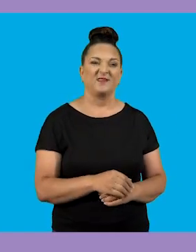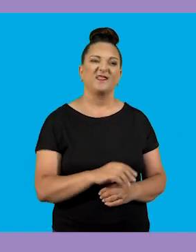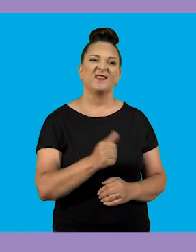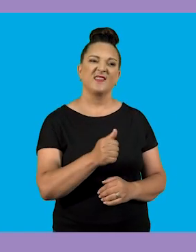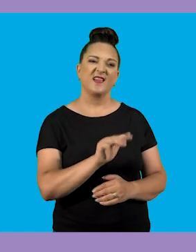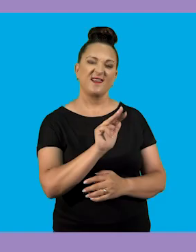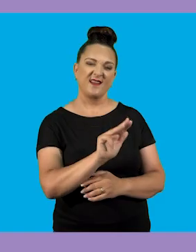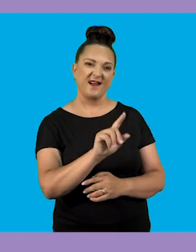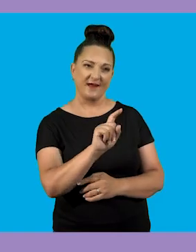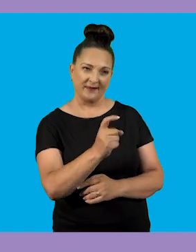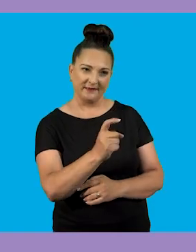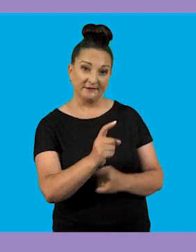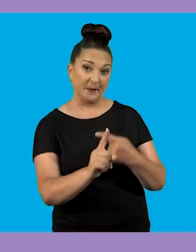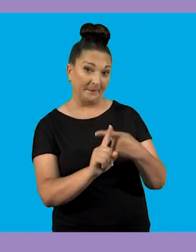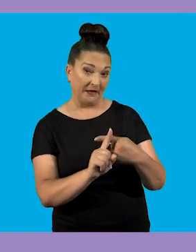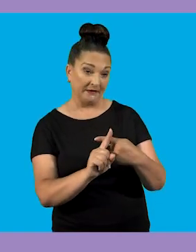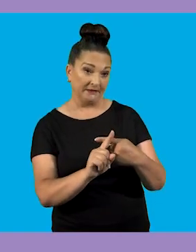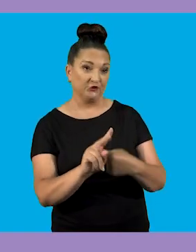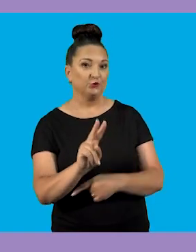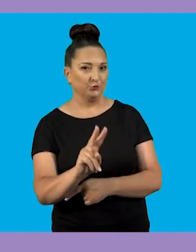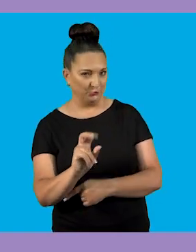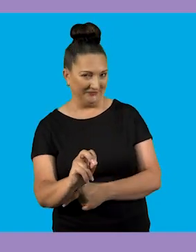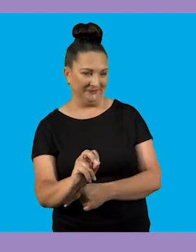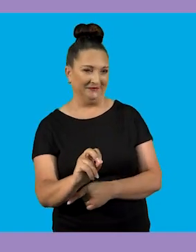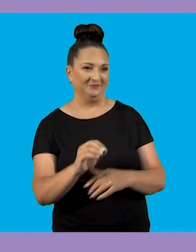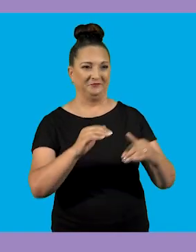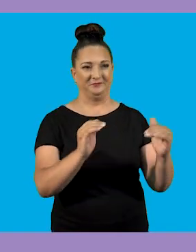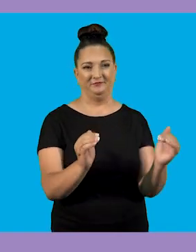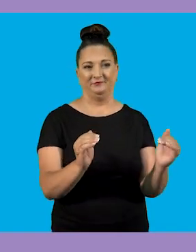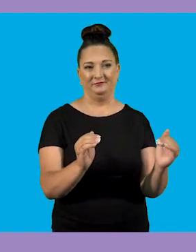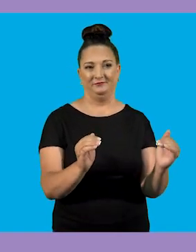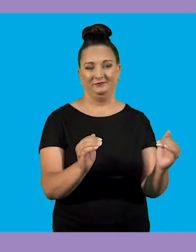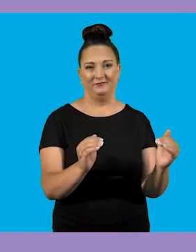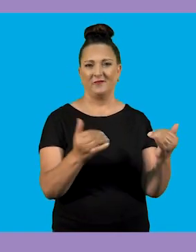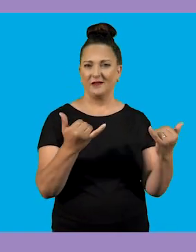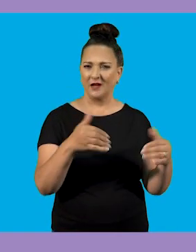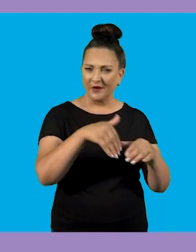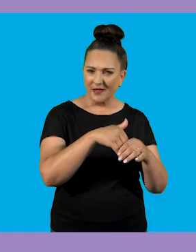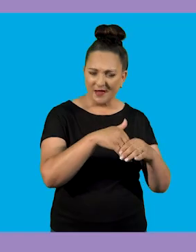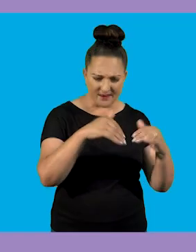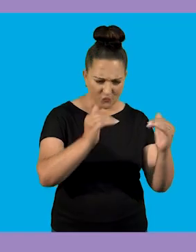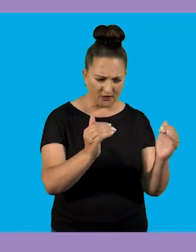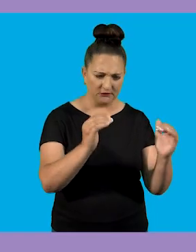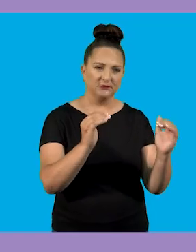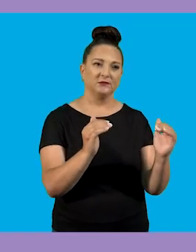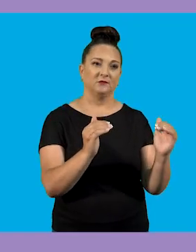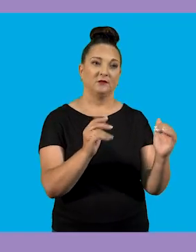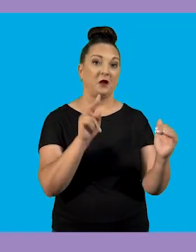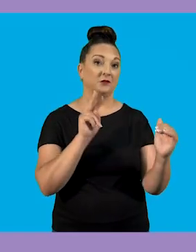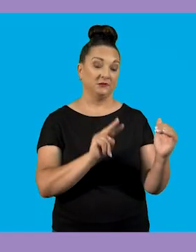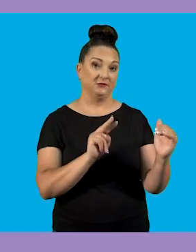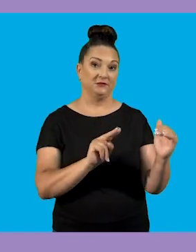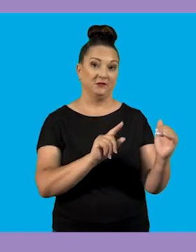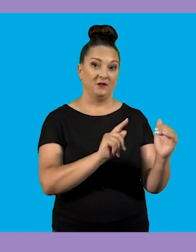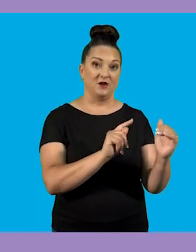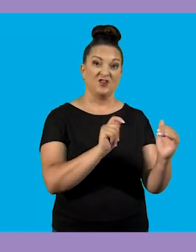plus 9x plus 20. Now we look in the brackets and we can see that